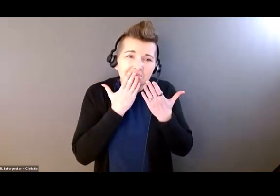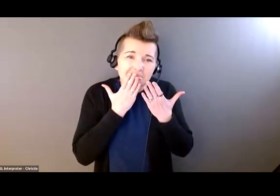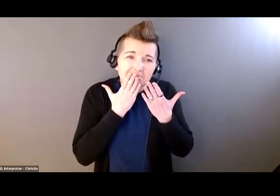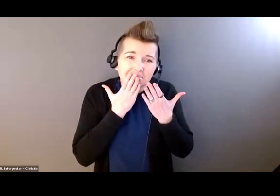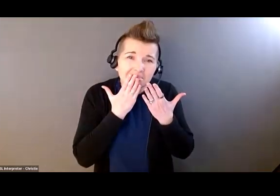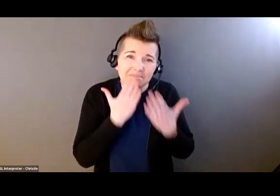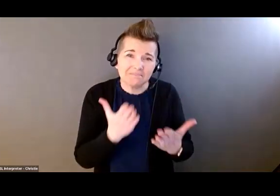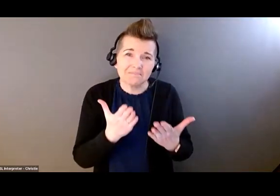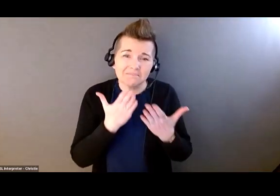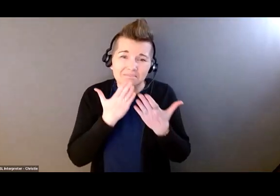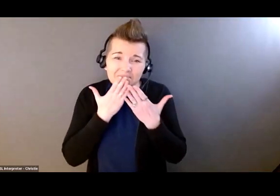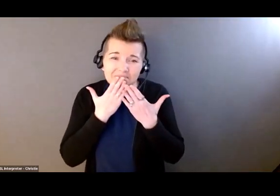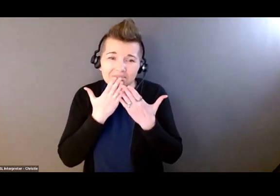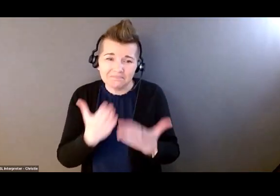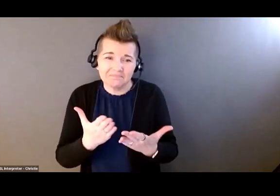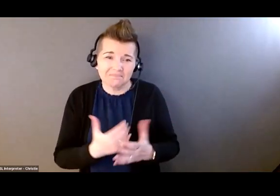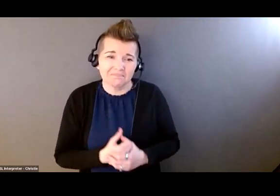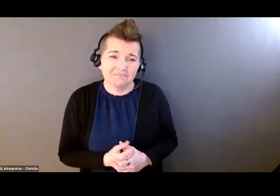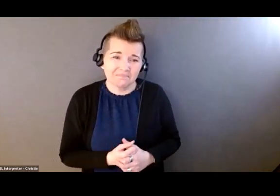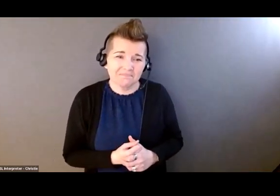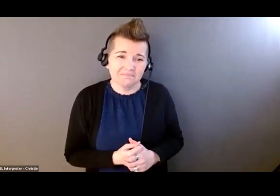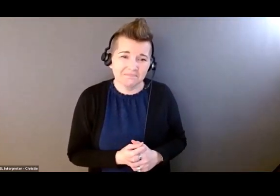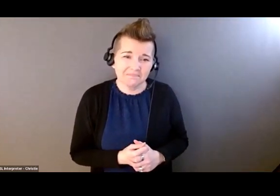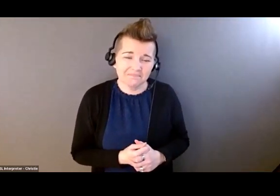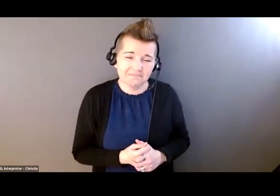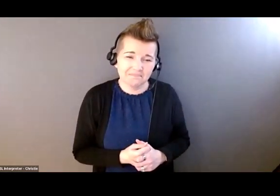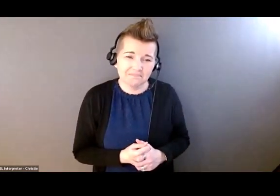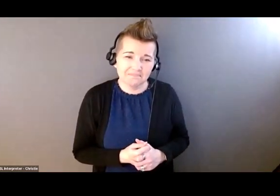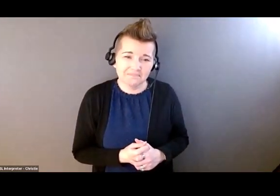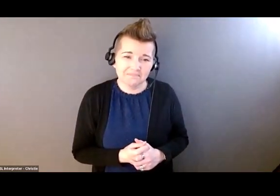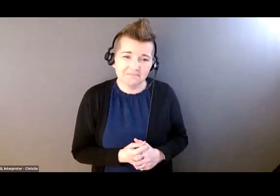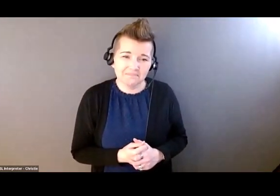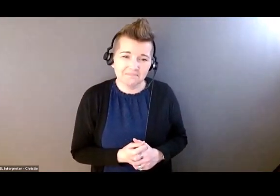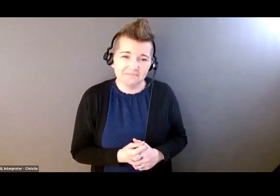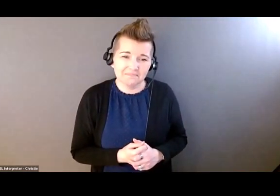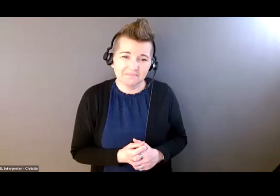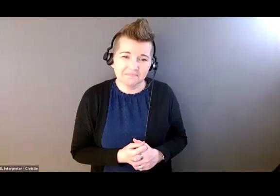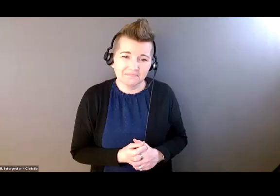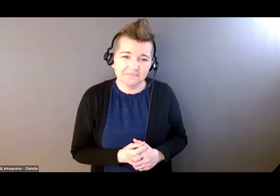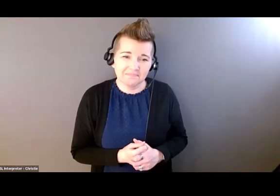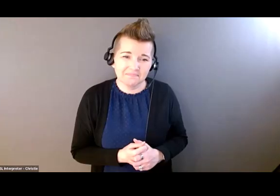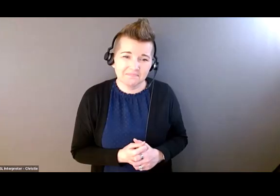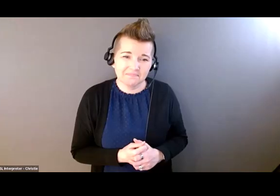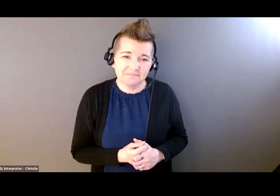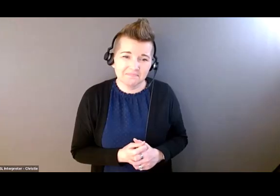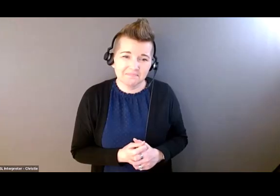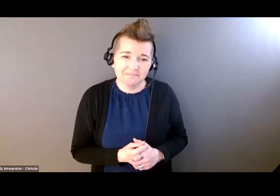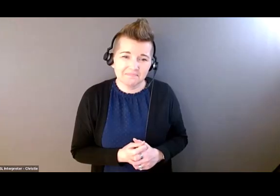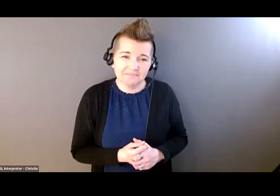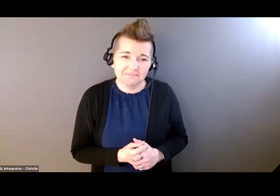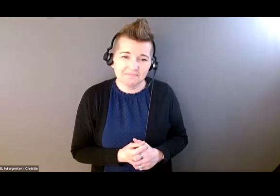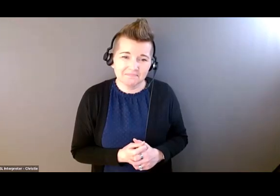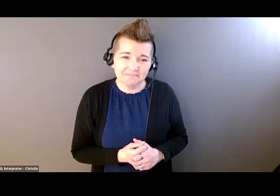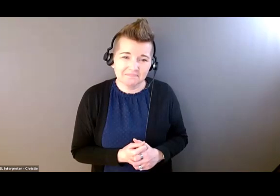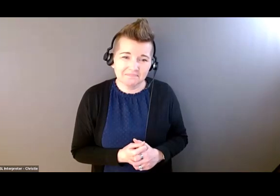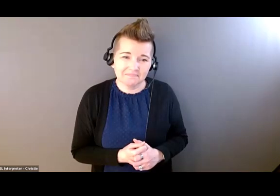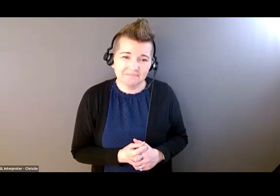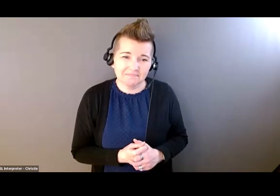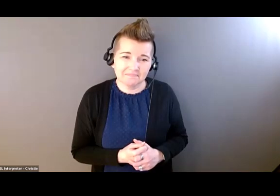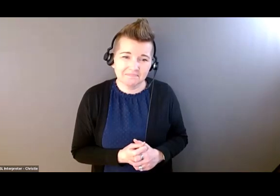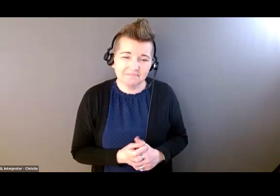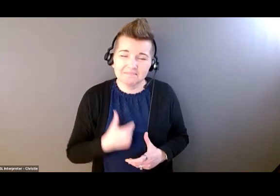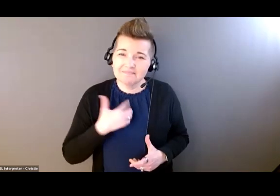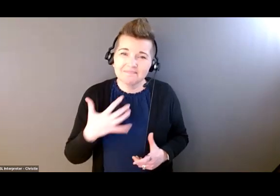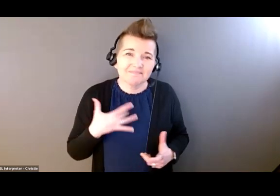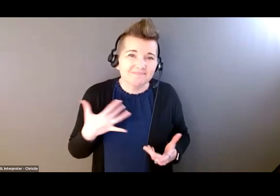yarn together, molding it together. Yeah, thank you. I envision a beautiful quilt being built